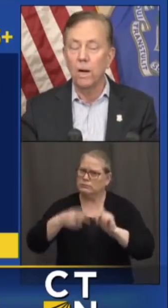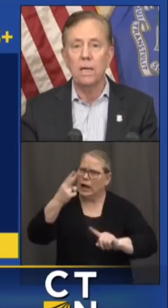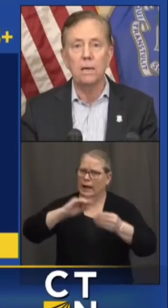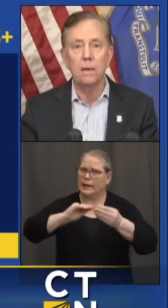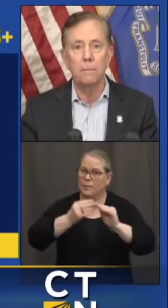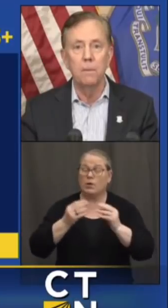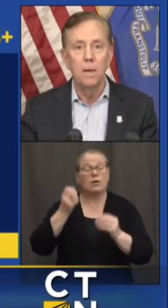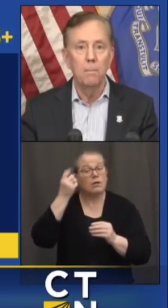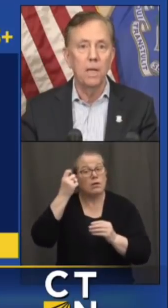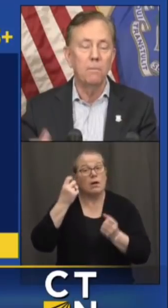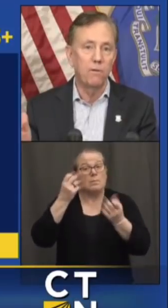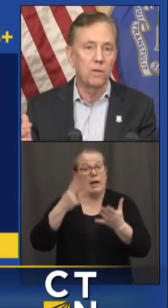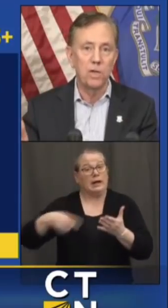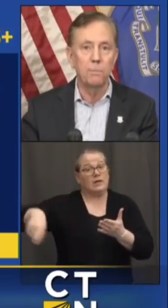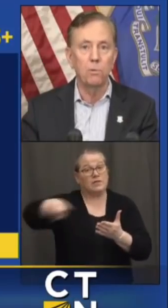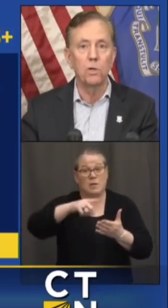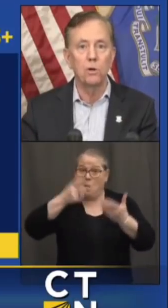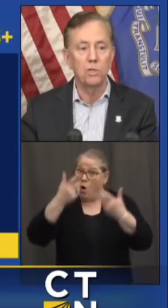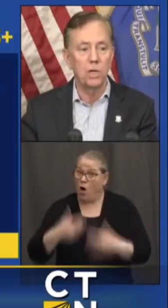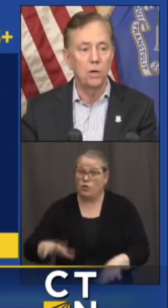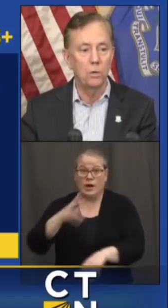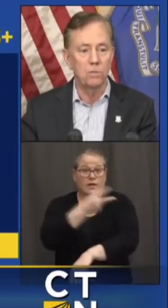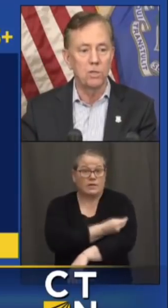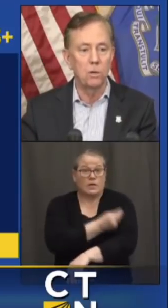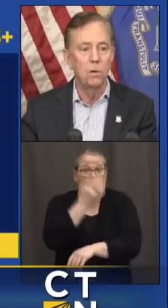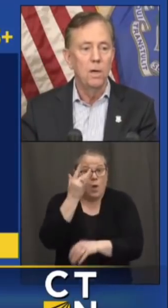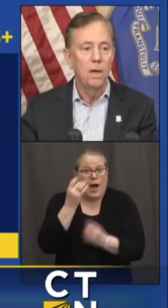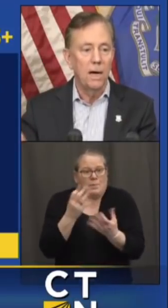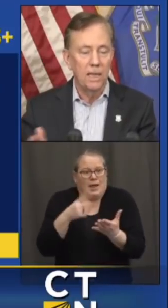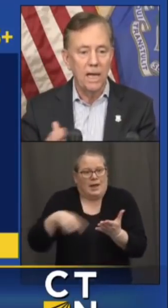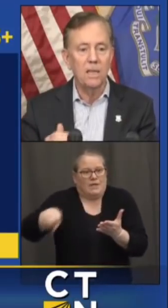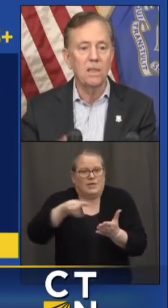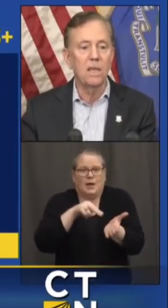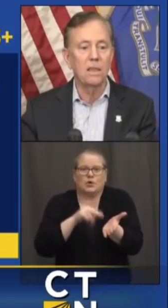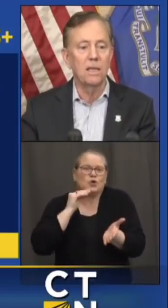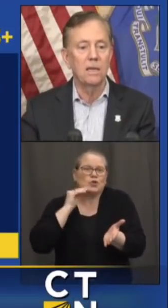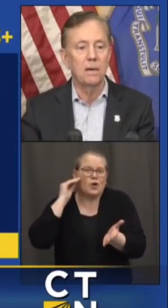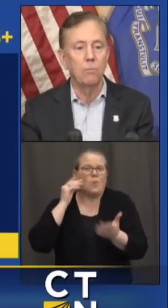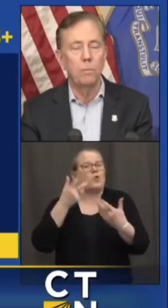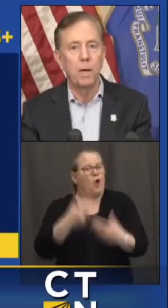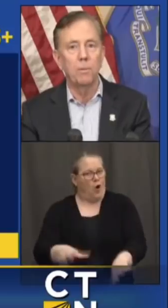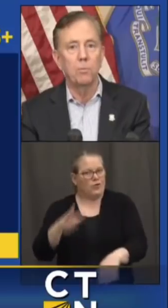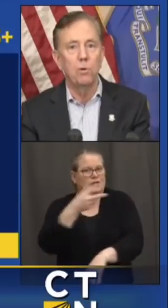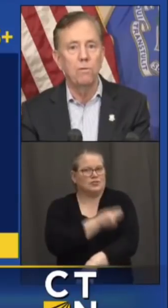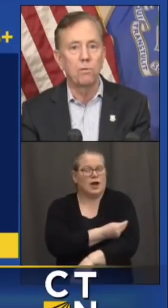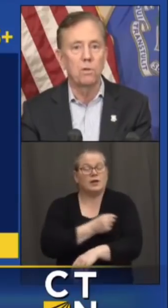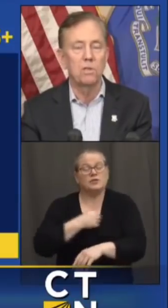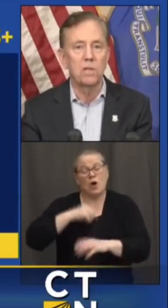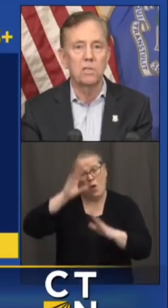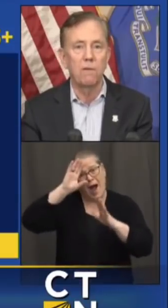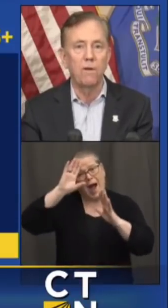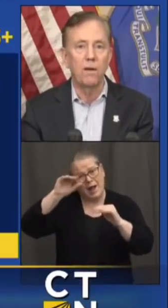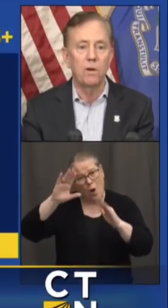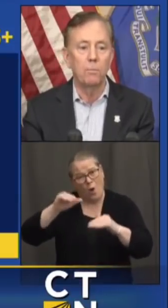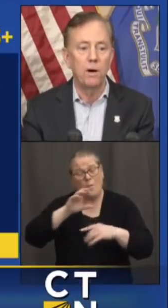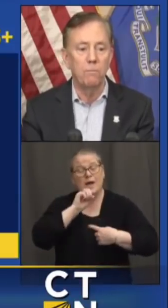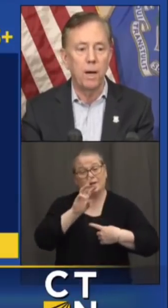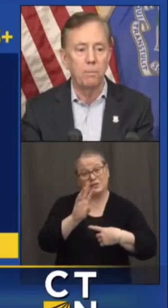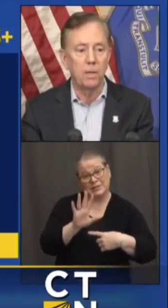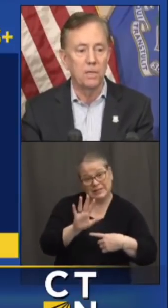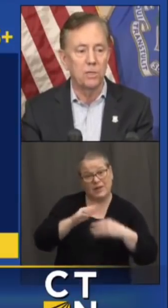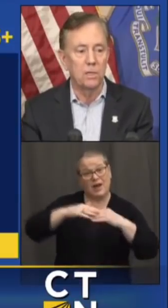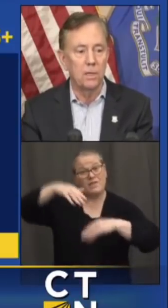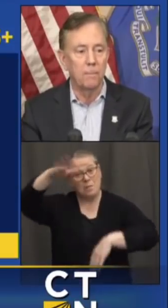vaccinated already. Many of them, for example, are in nursing homes. So I'd like to think that we'll be able to move through the 65 and